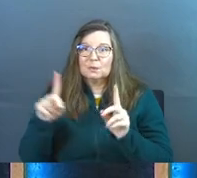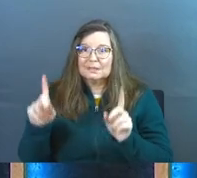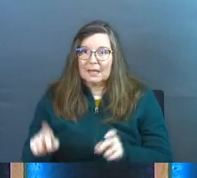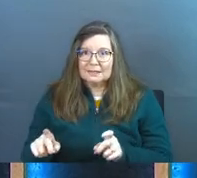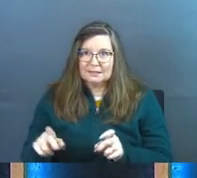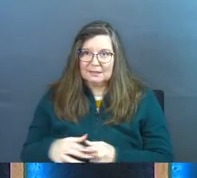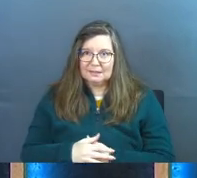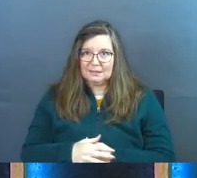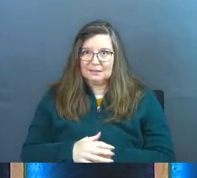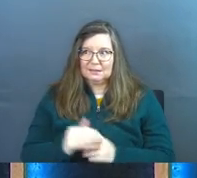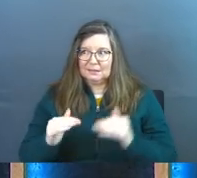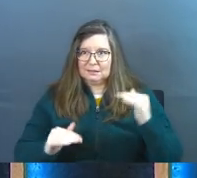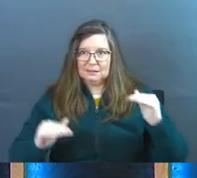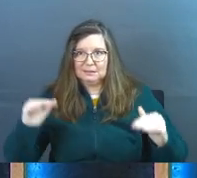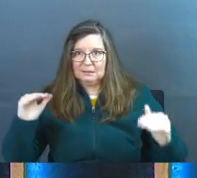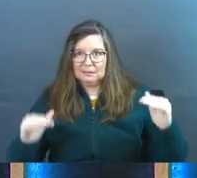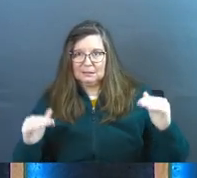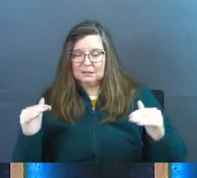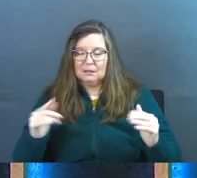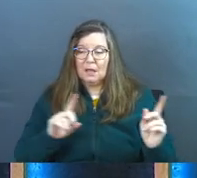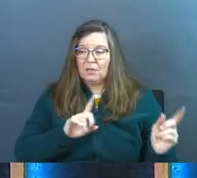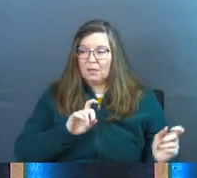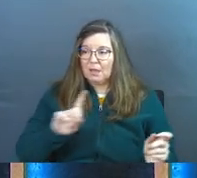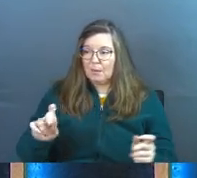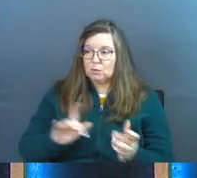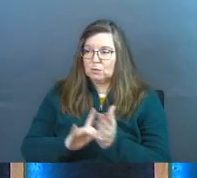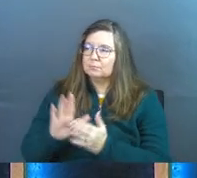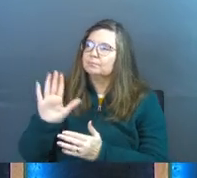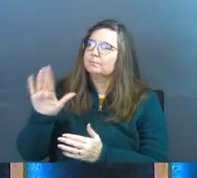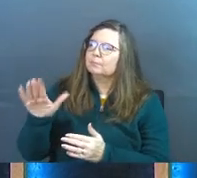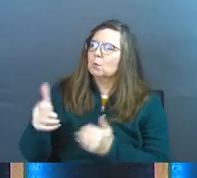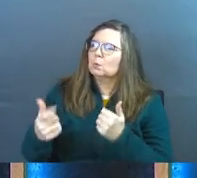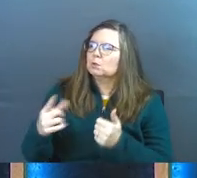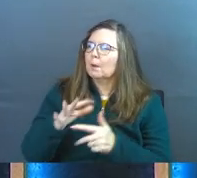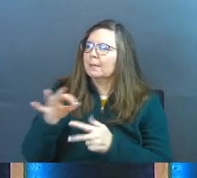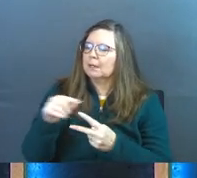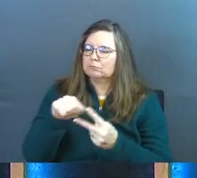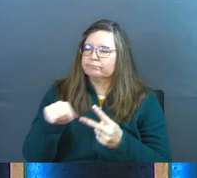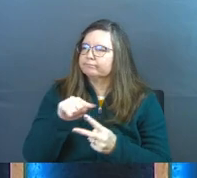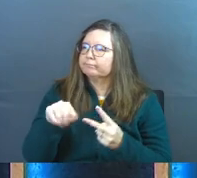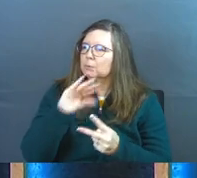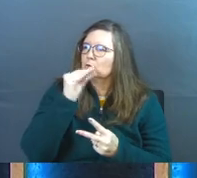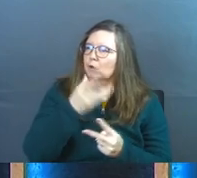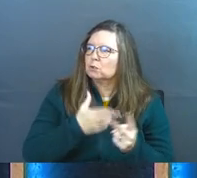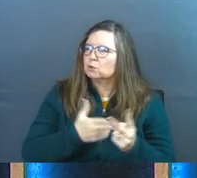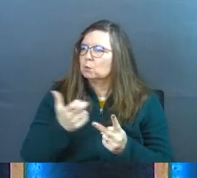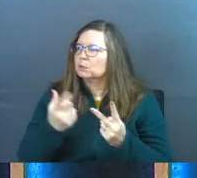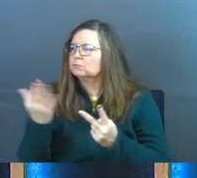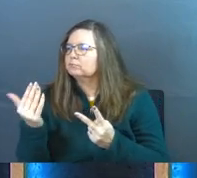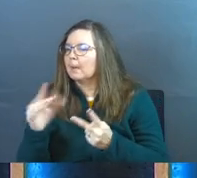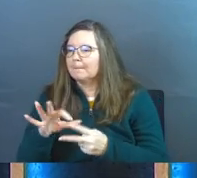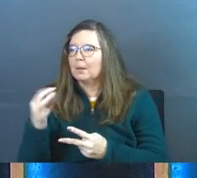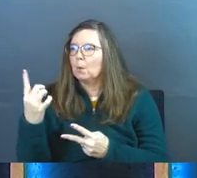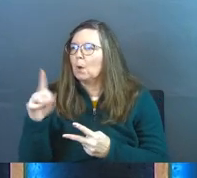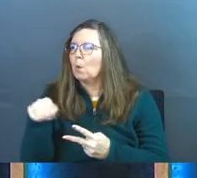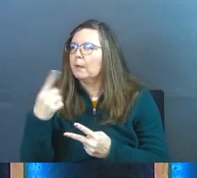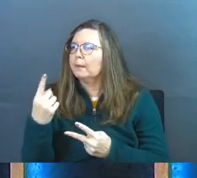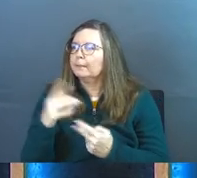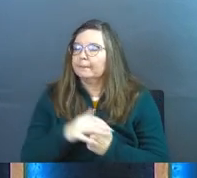test. And they're coming to Jesus and they're saying, which one will you choose? Because you can only choose